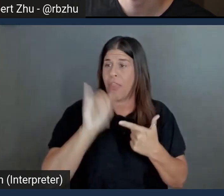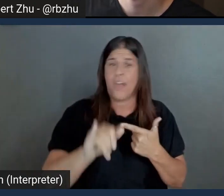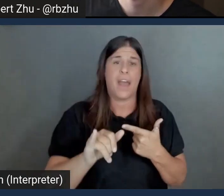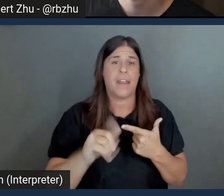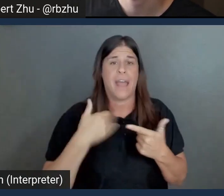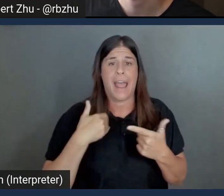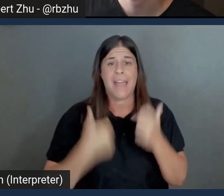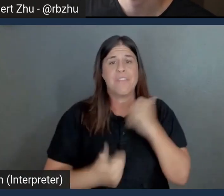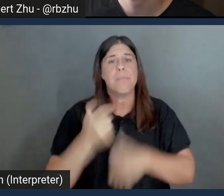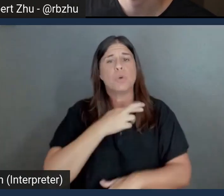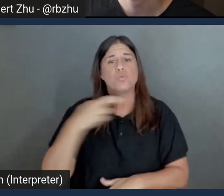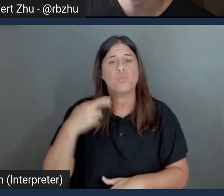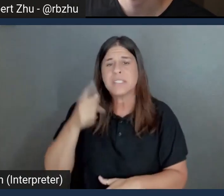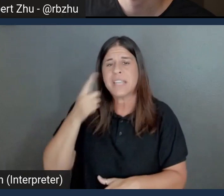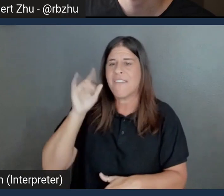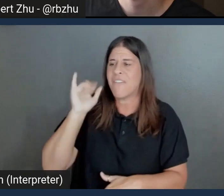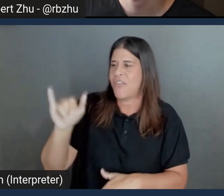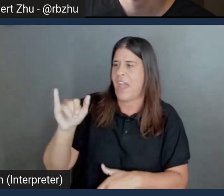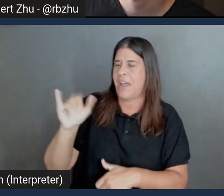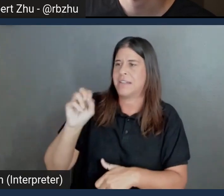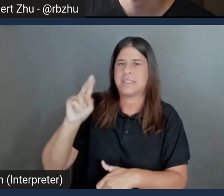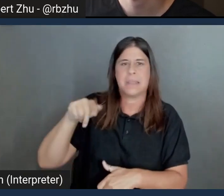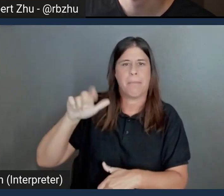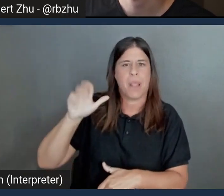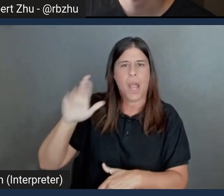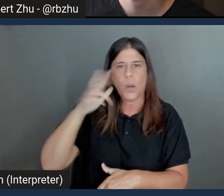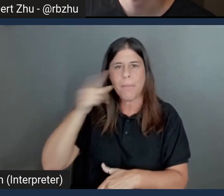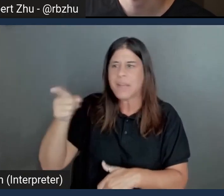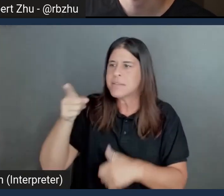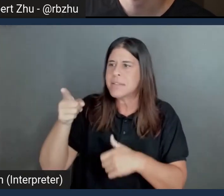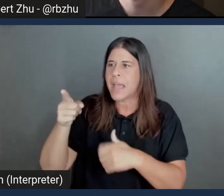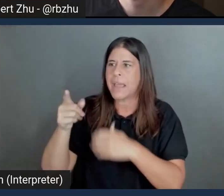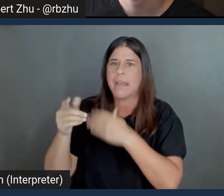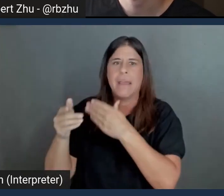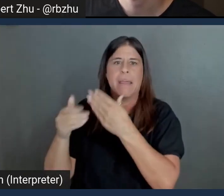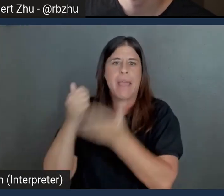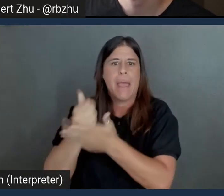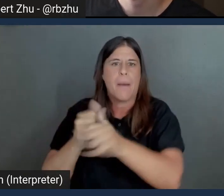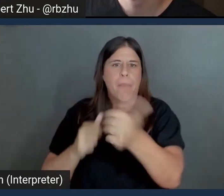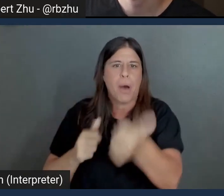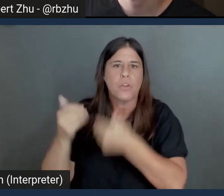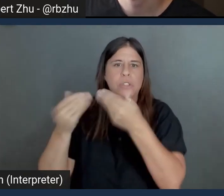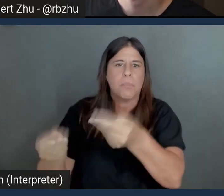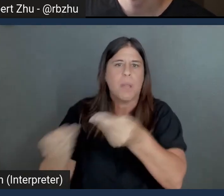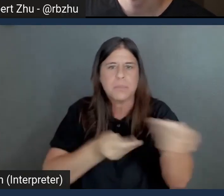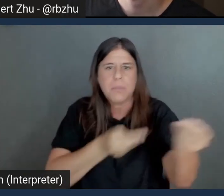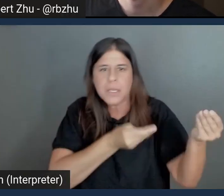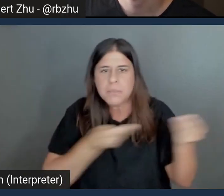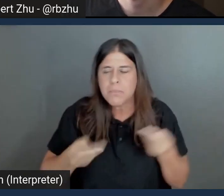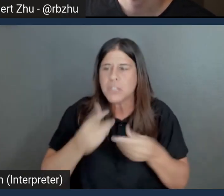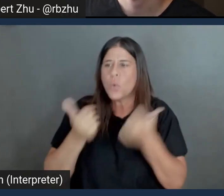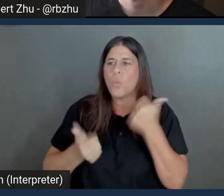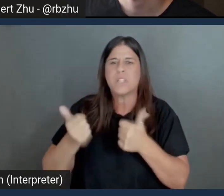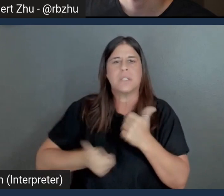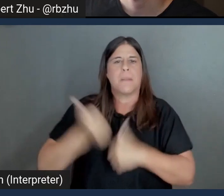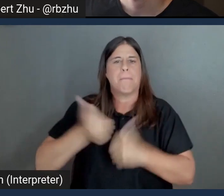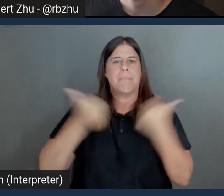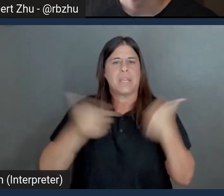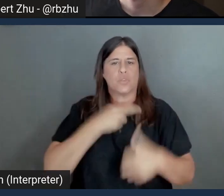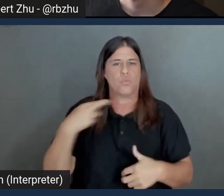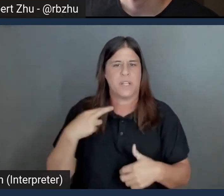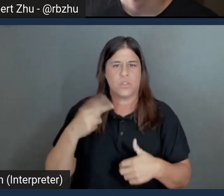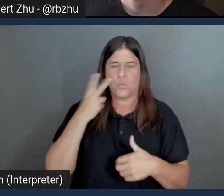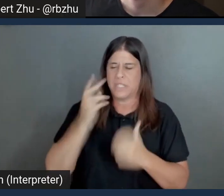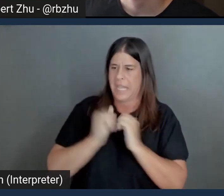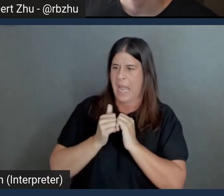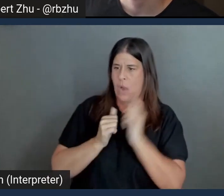the most risk here if this supplier, because they supply other suppliers that I also use. You use them to be able to find out